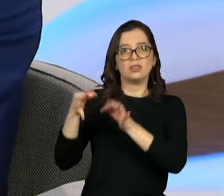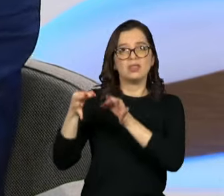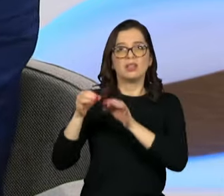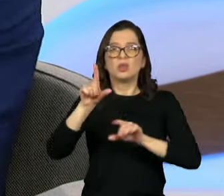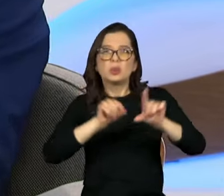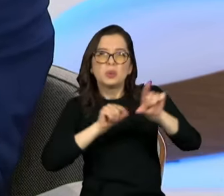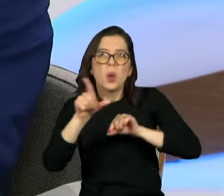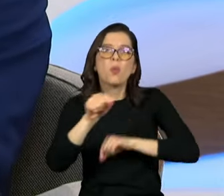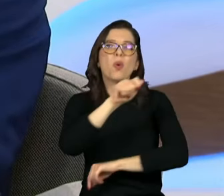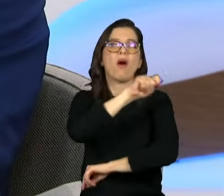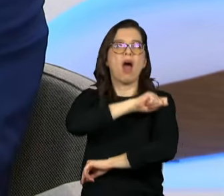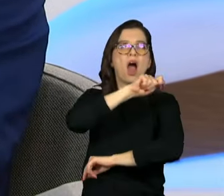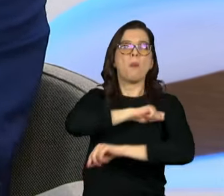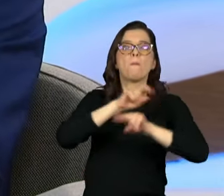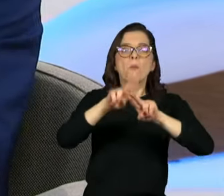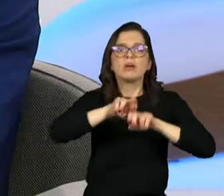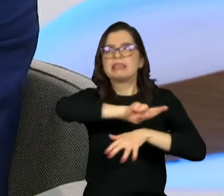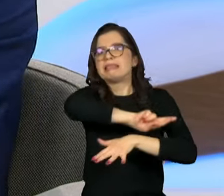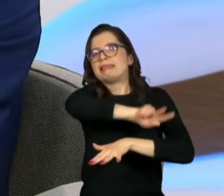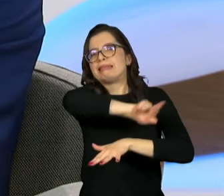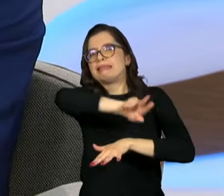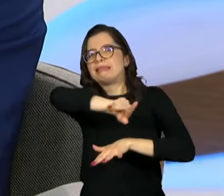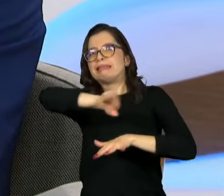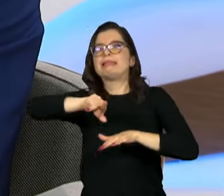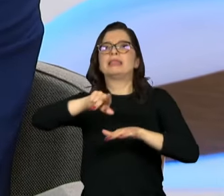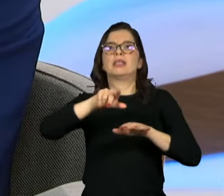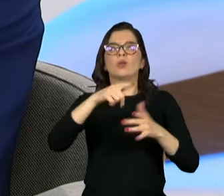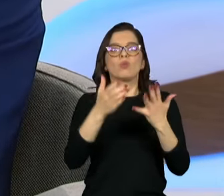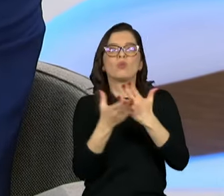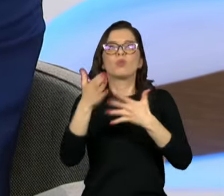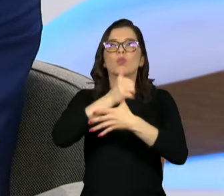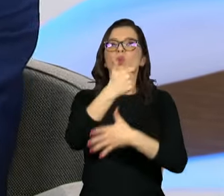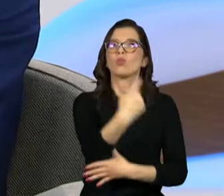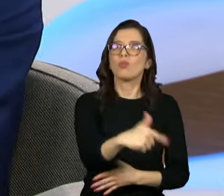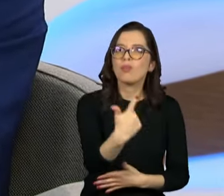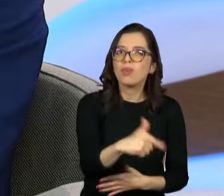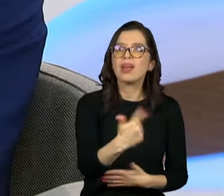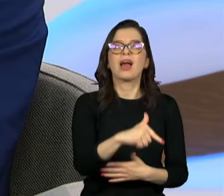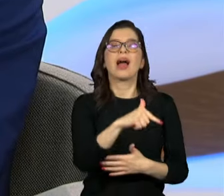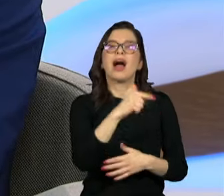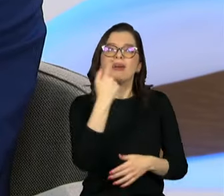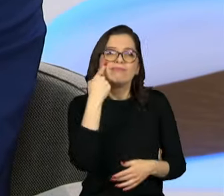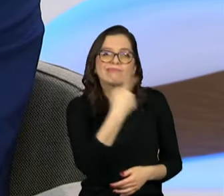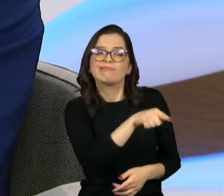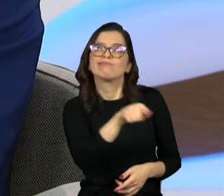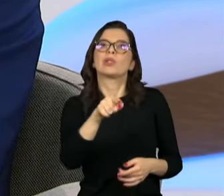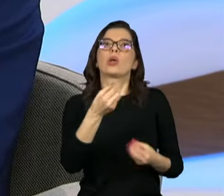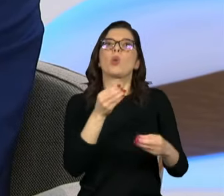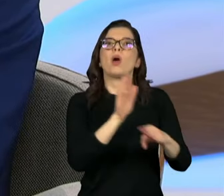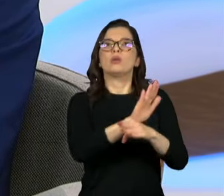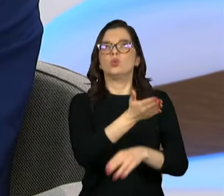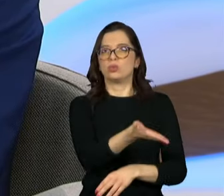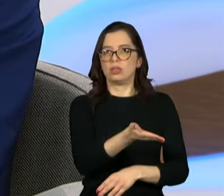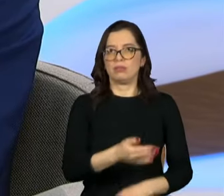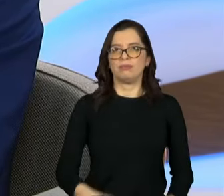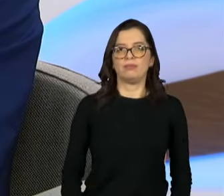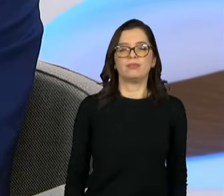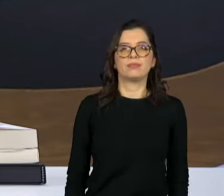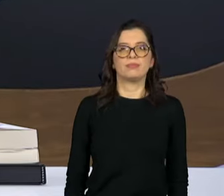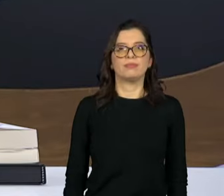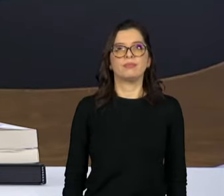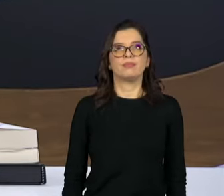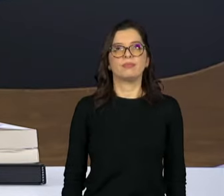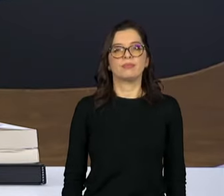of admitting students from underrepresented and underprivileged backgrounds.